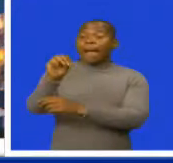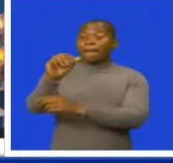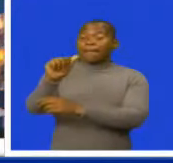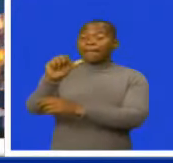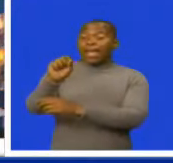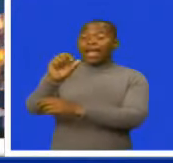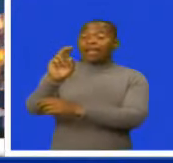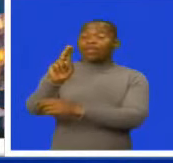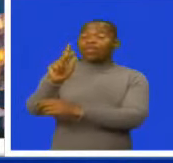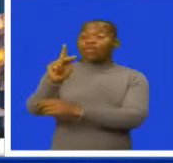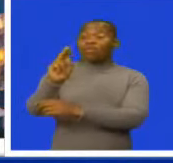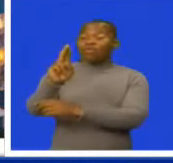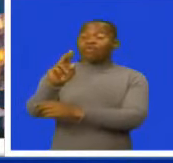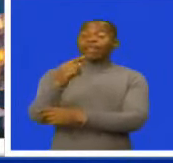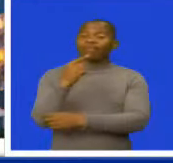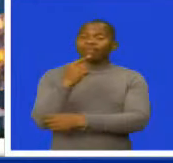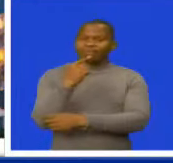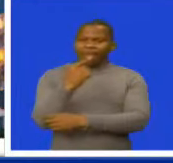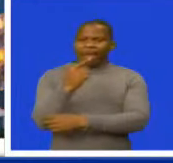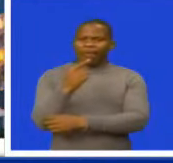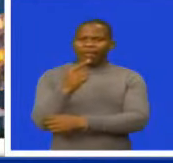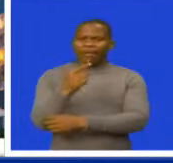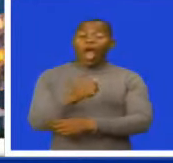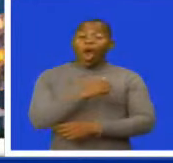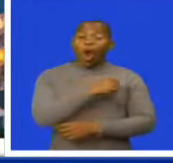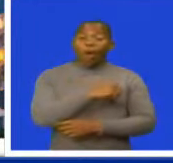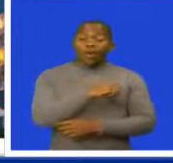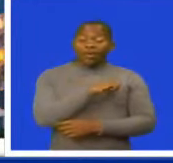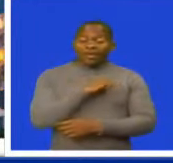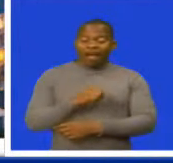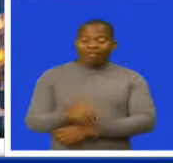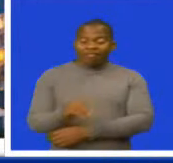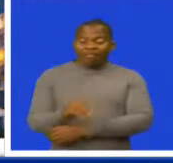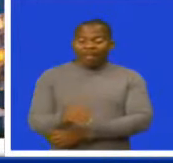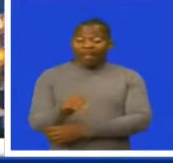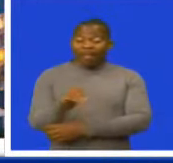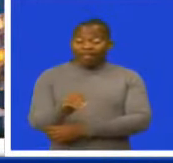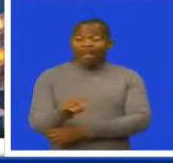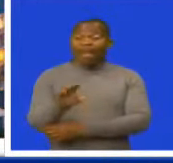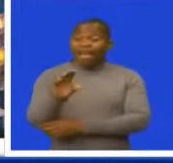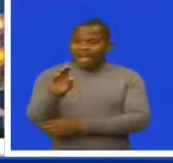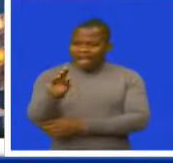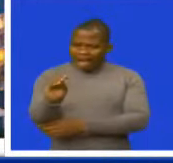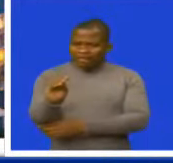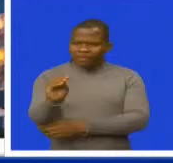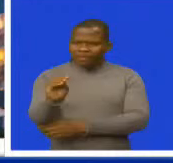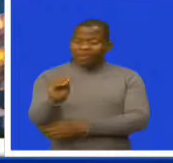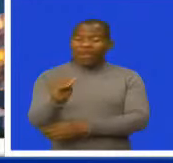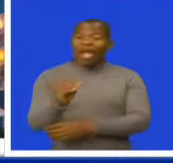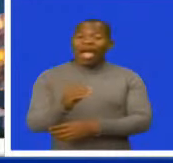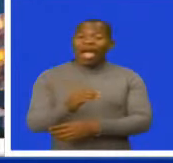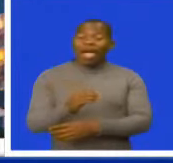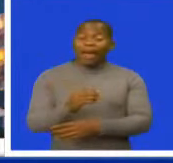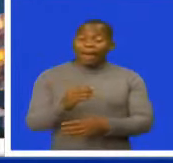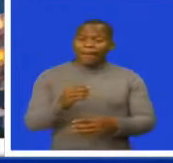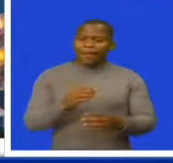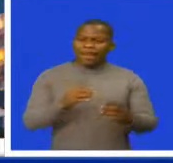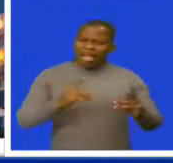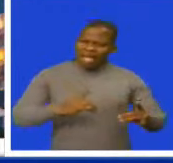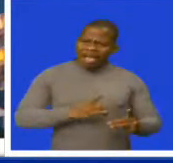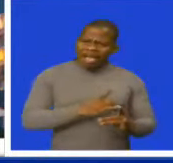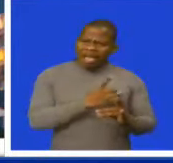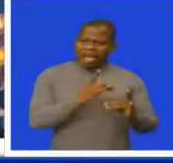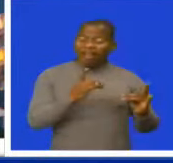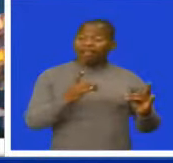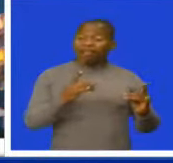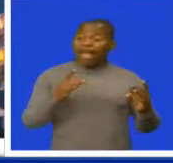kwelusito lwetempilo lebantfu labaphila neligciwane HIV kutodlala ke inzima lebandi ekutheni livela kangwane linqobe ligciwane